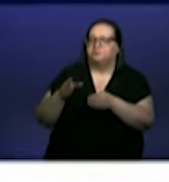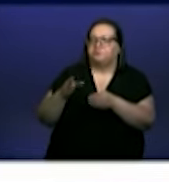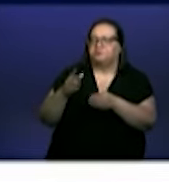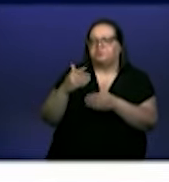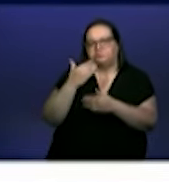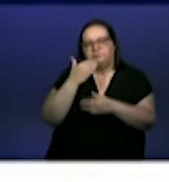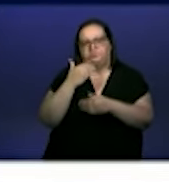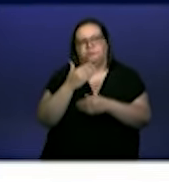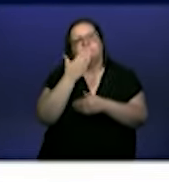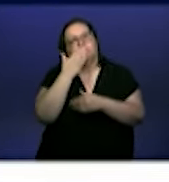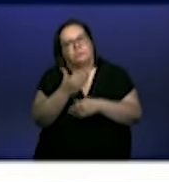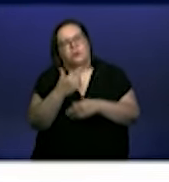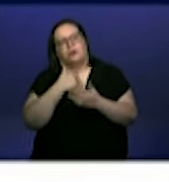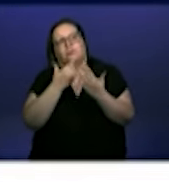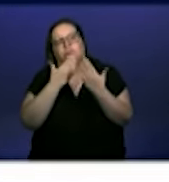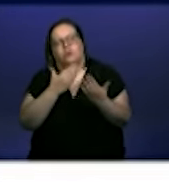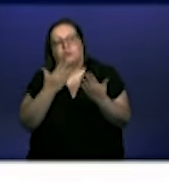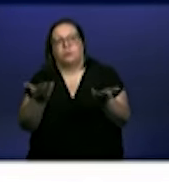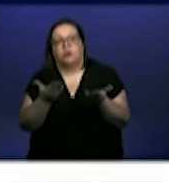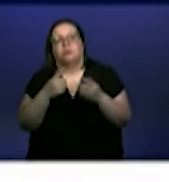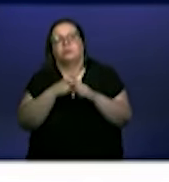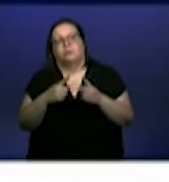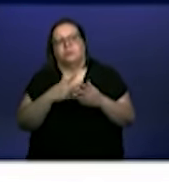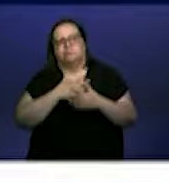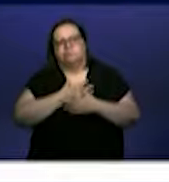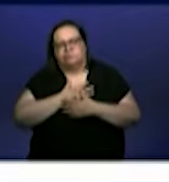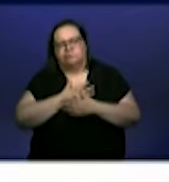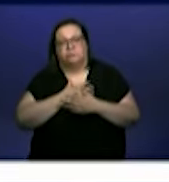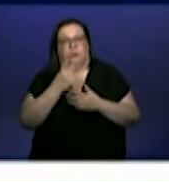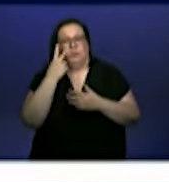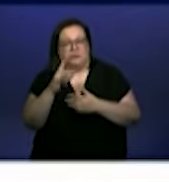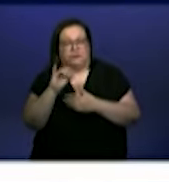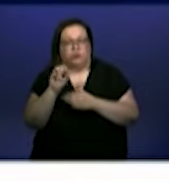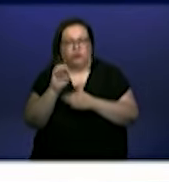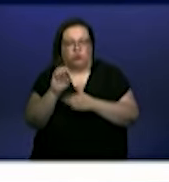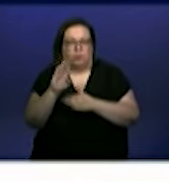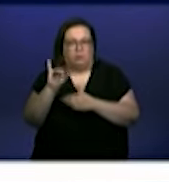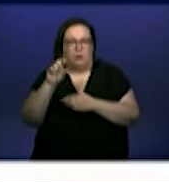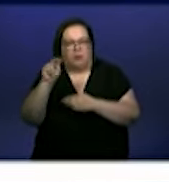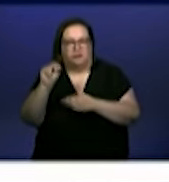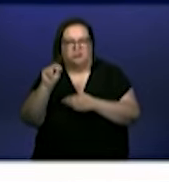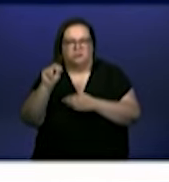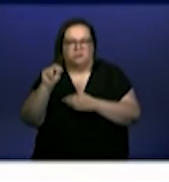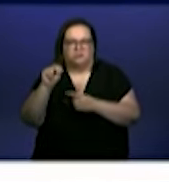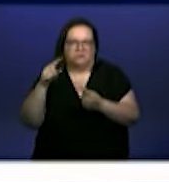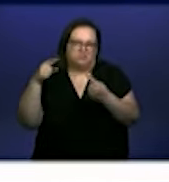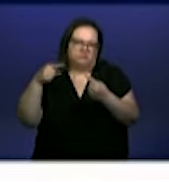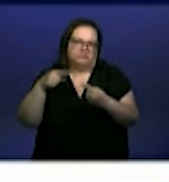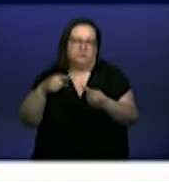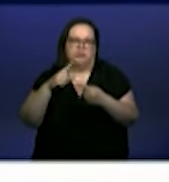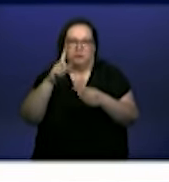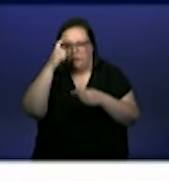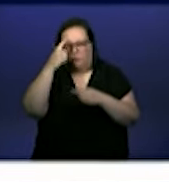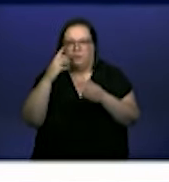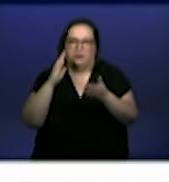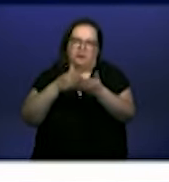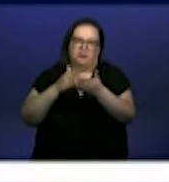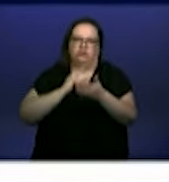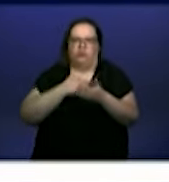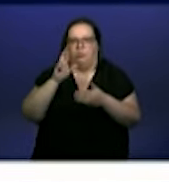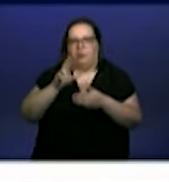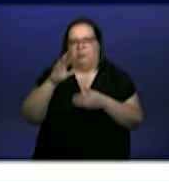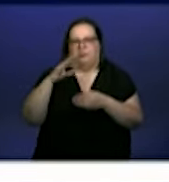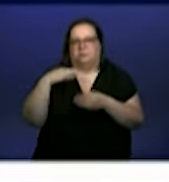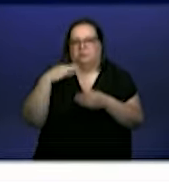it's with a heavy heart as we see Joe Biden weaponize the government against our Republican nominee. Now to why I'm running.